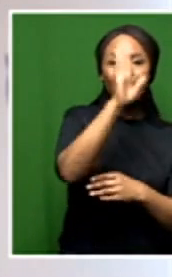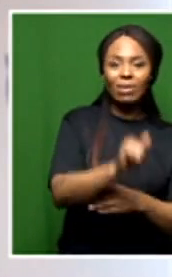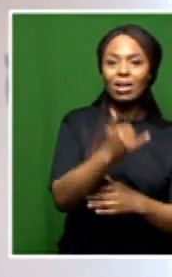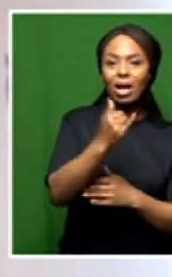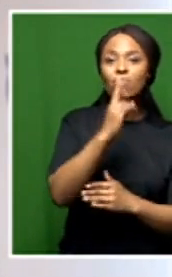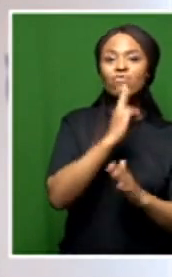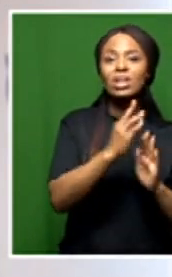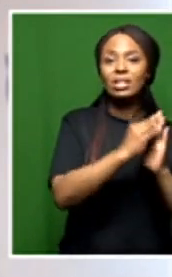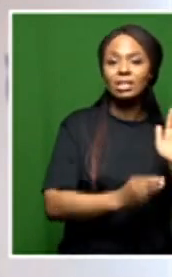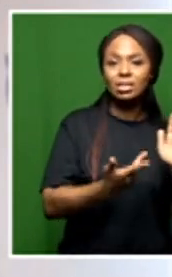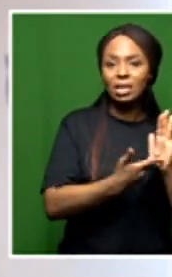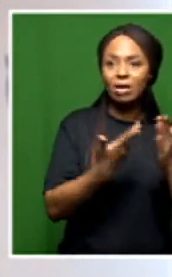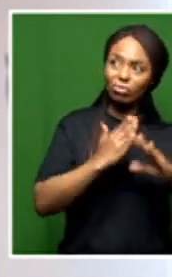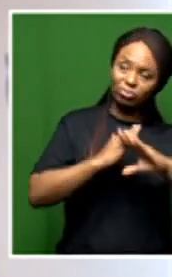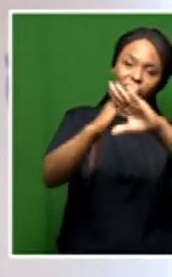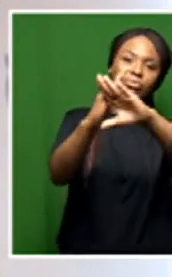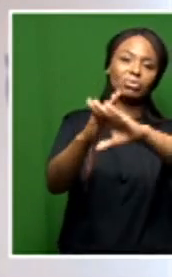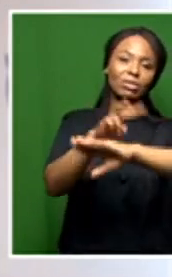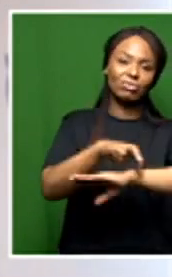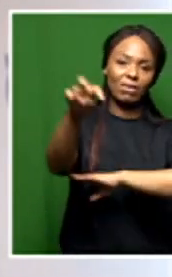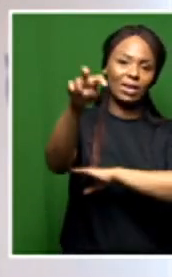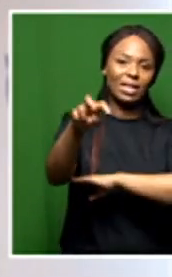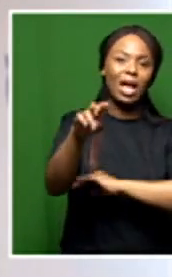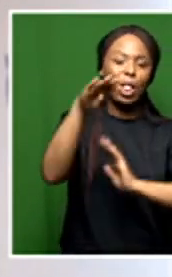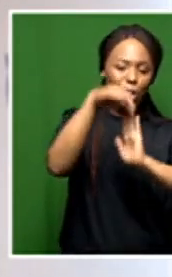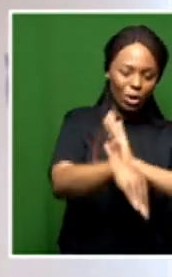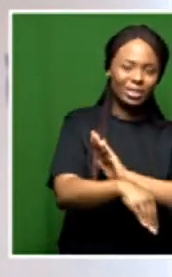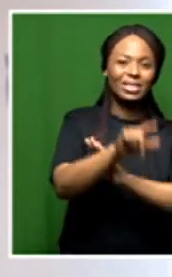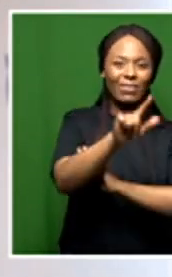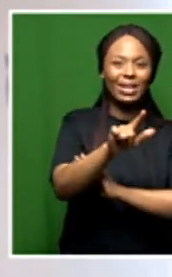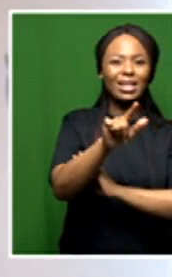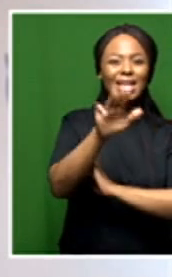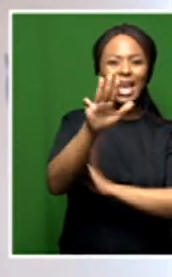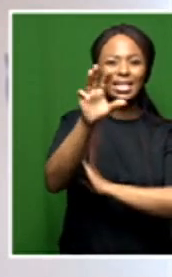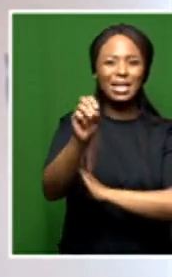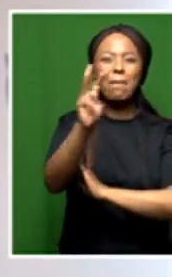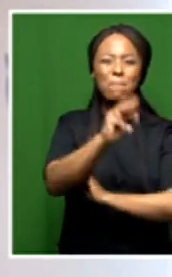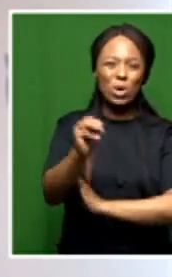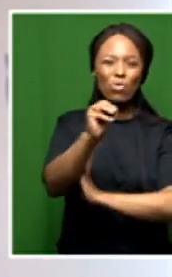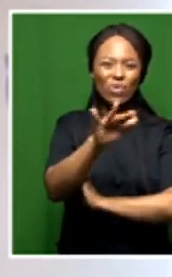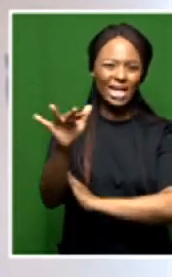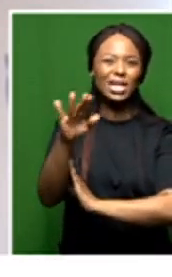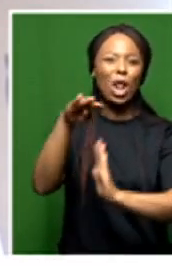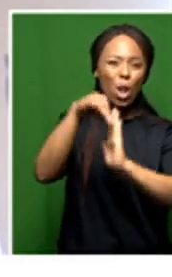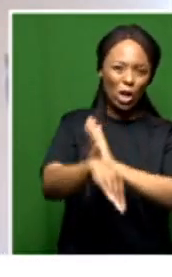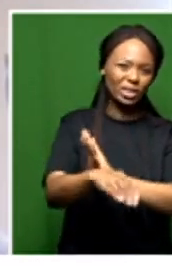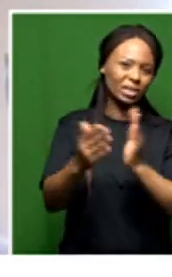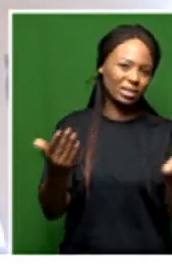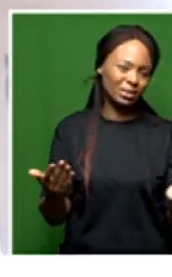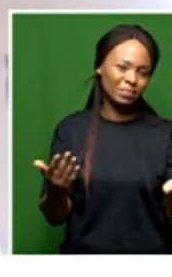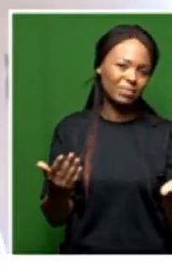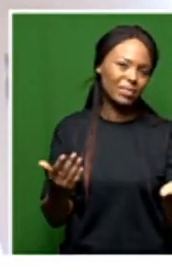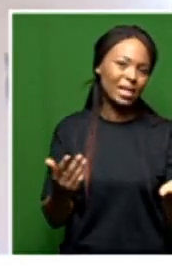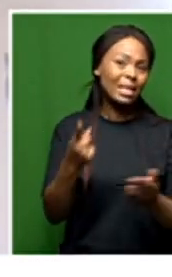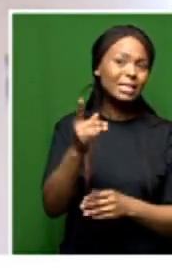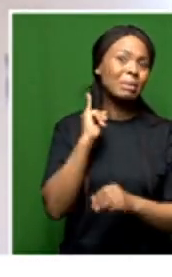list, we lost about 790 million a month of visitors, which is quite huge. SANParks